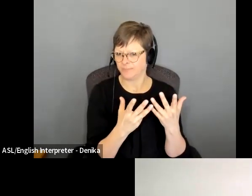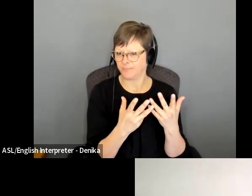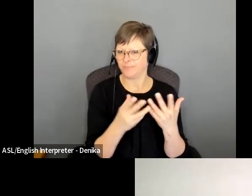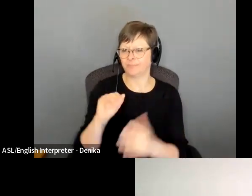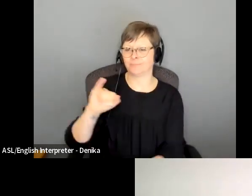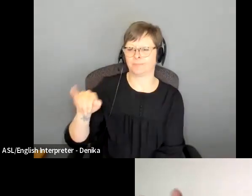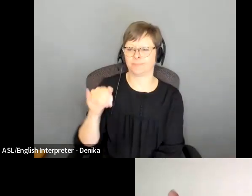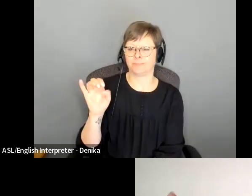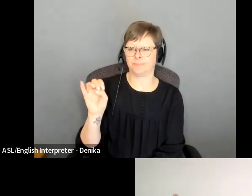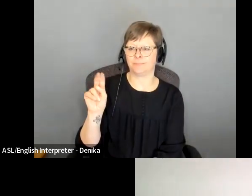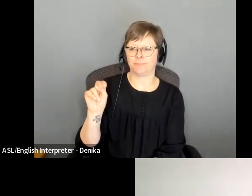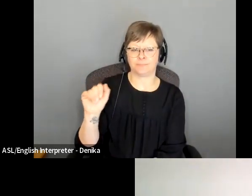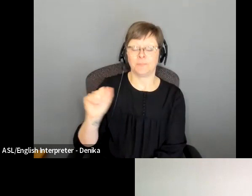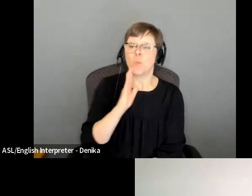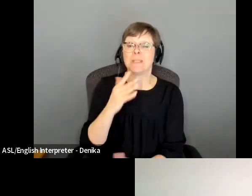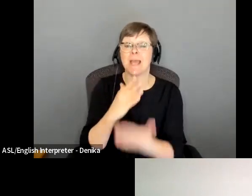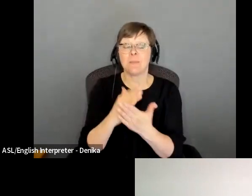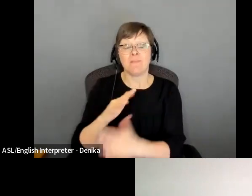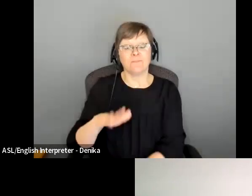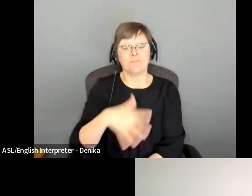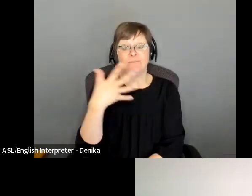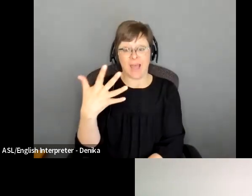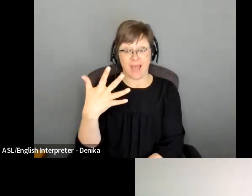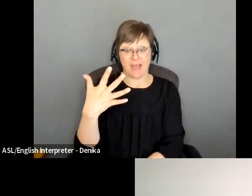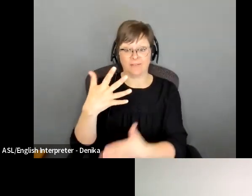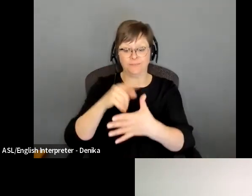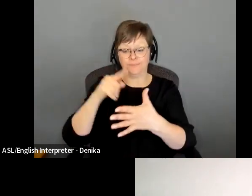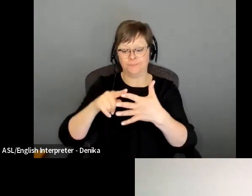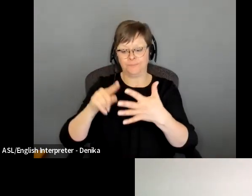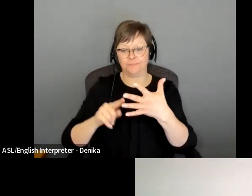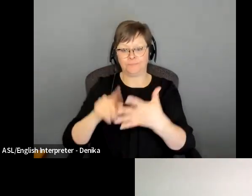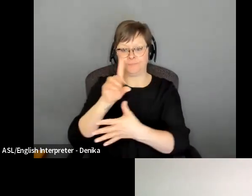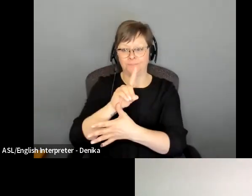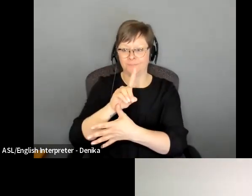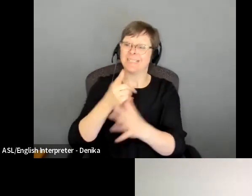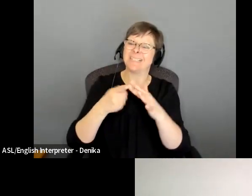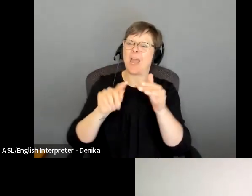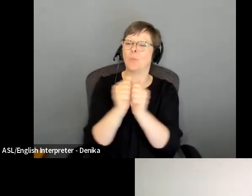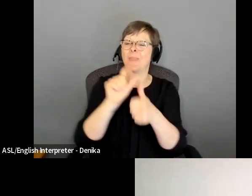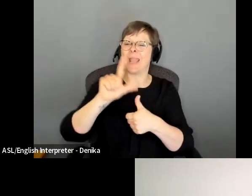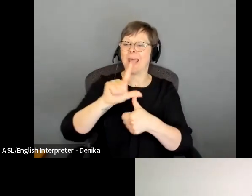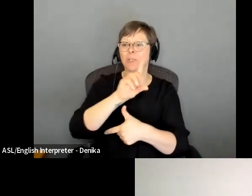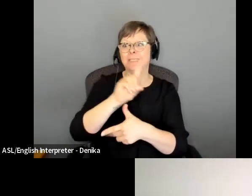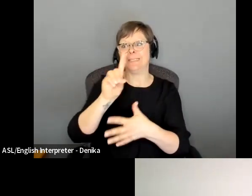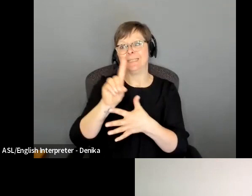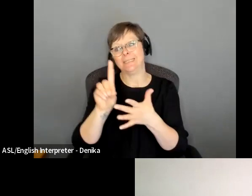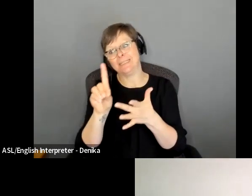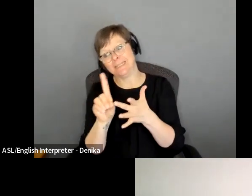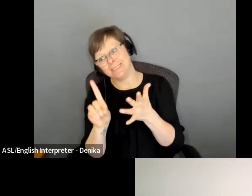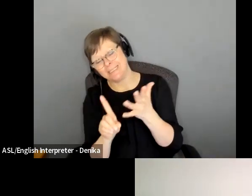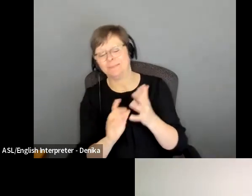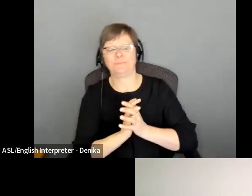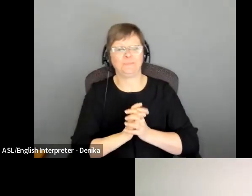about 5 Ds that can be employed when you are a bystander and you want to